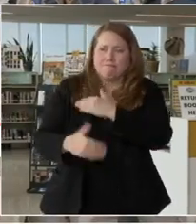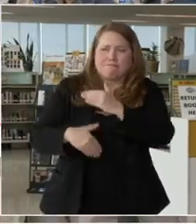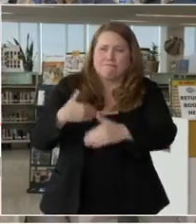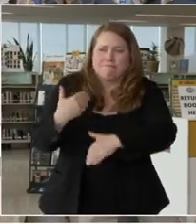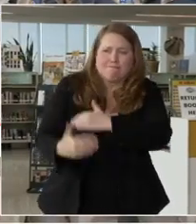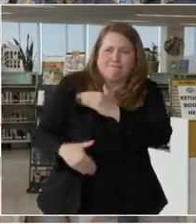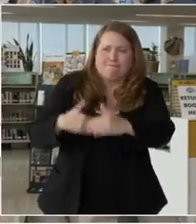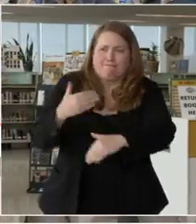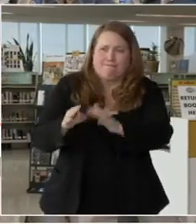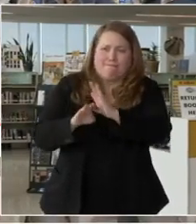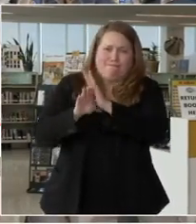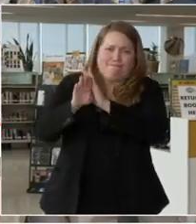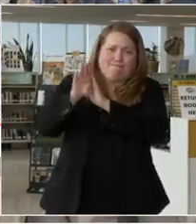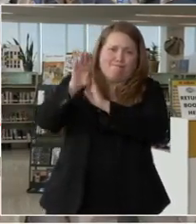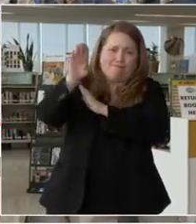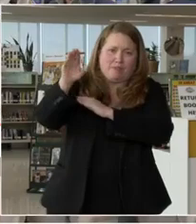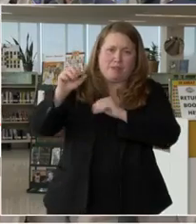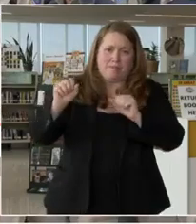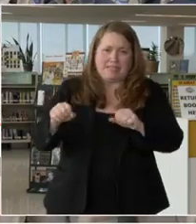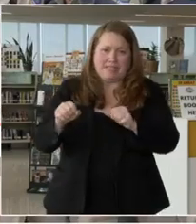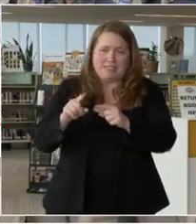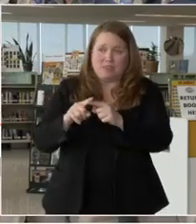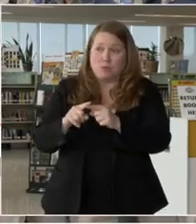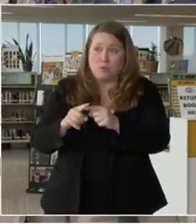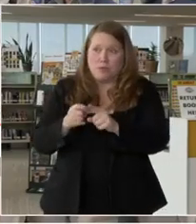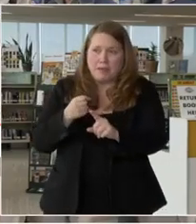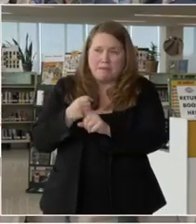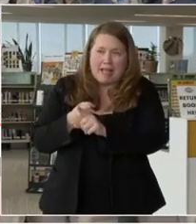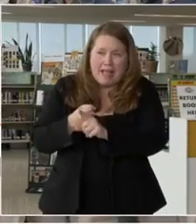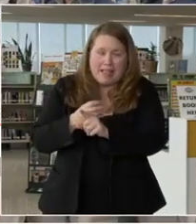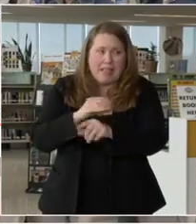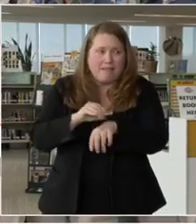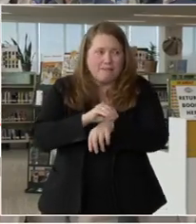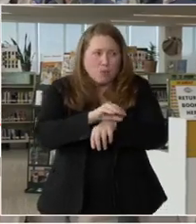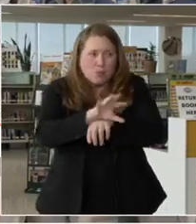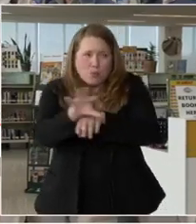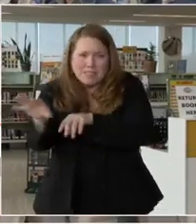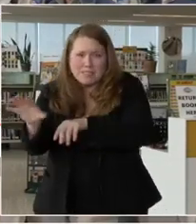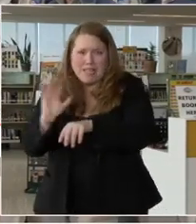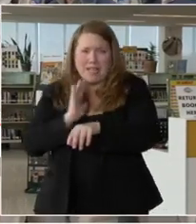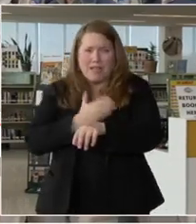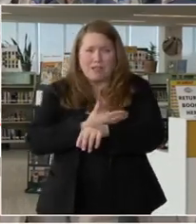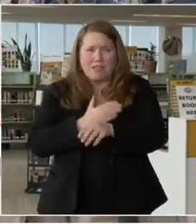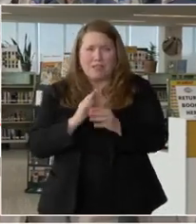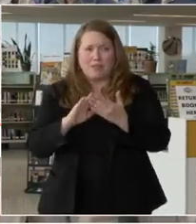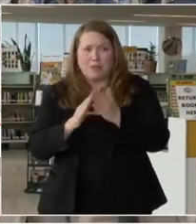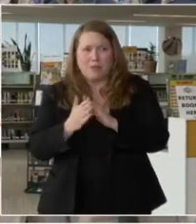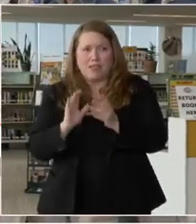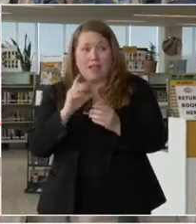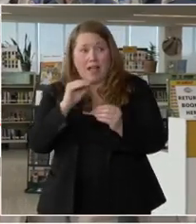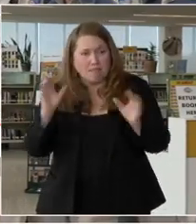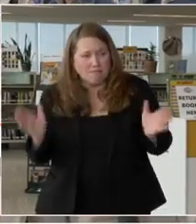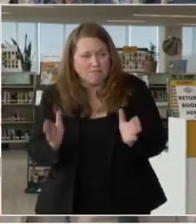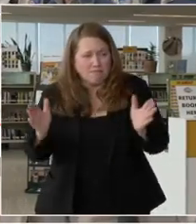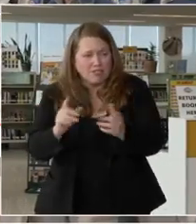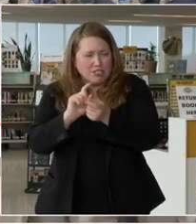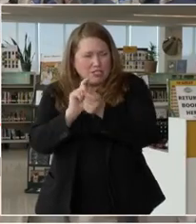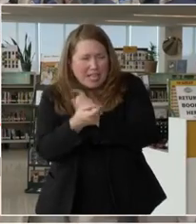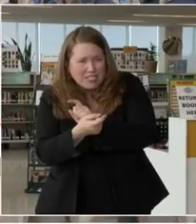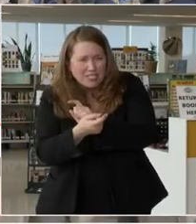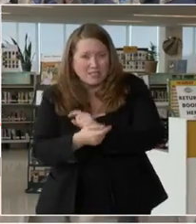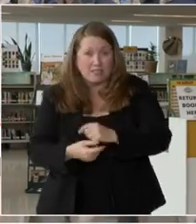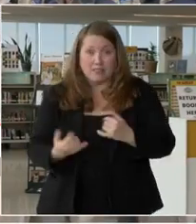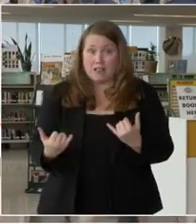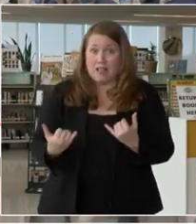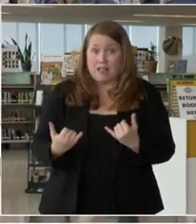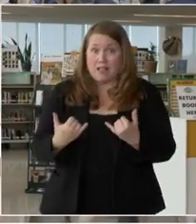the ability to impact and influence change, right? In this seat right now,